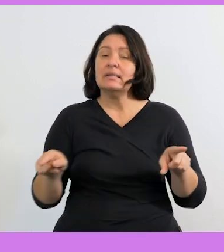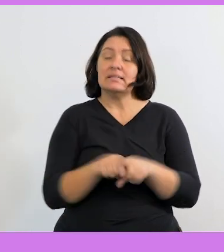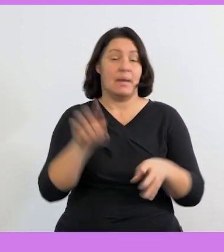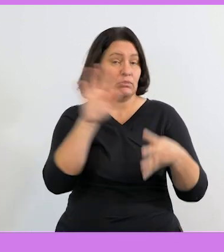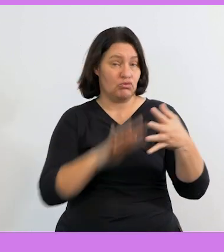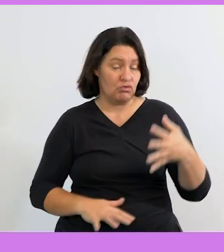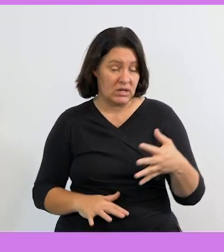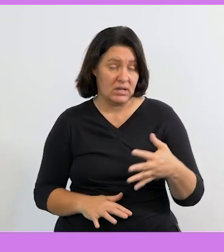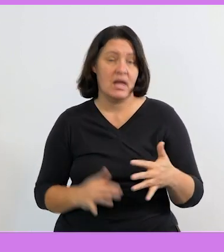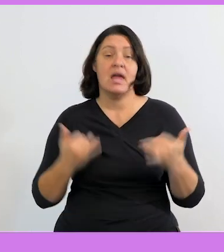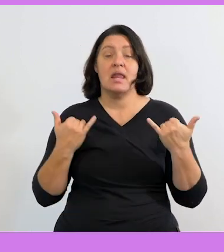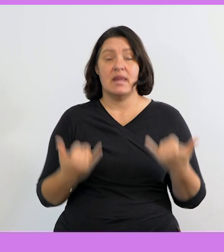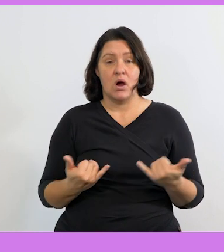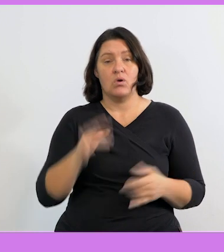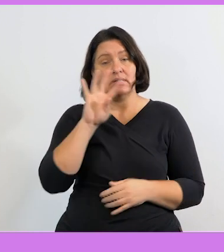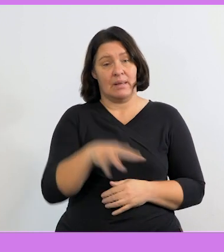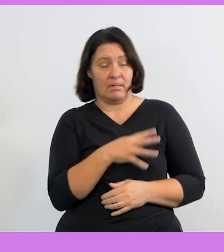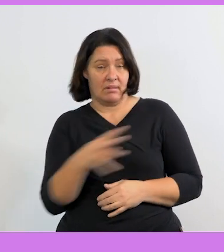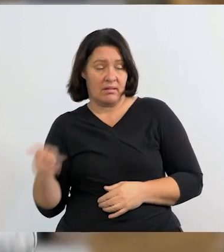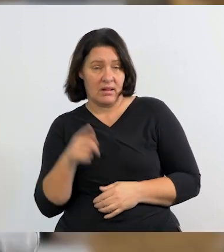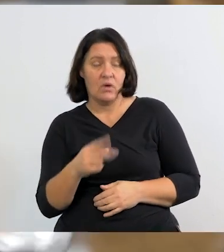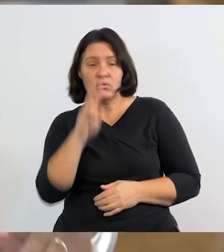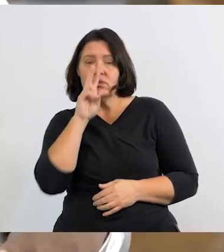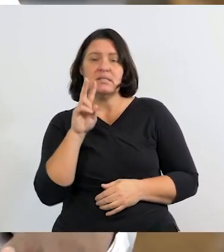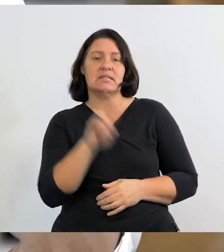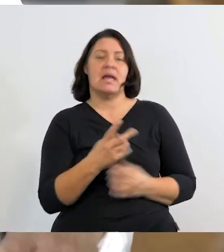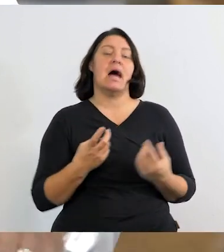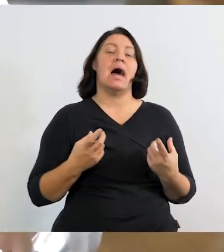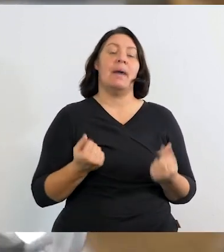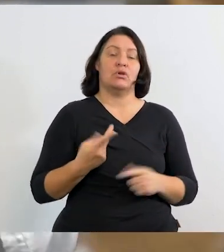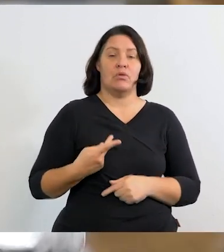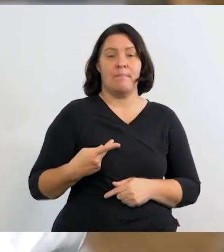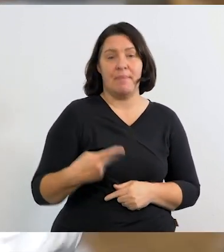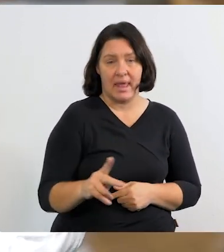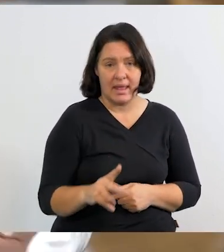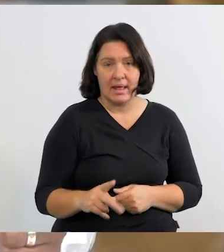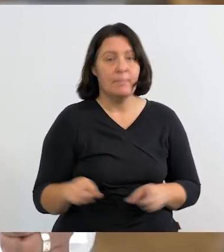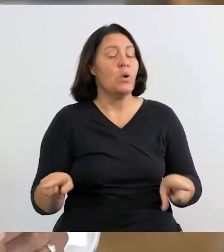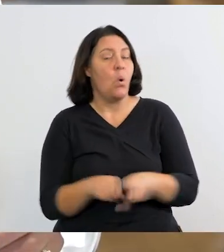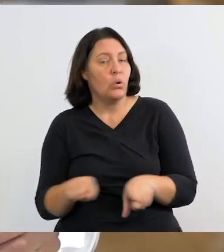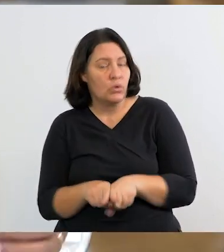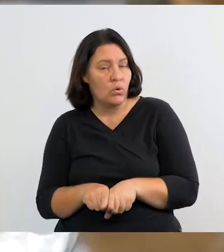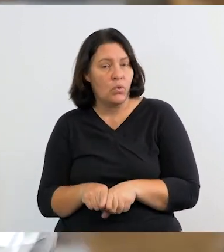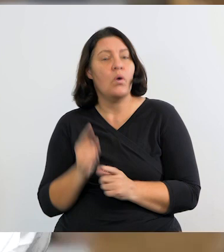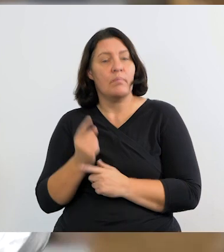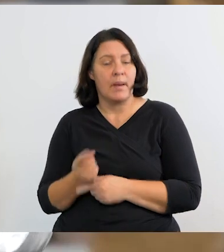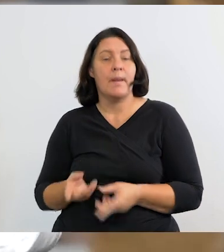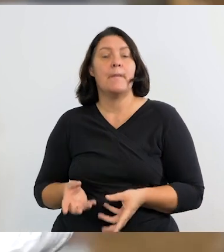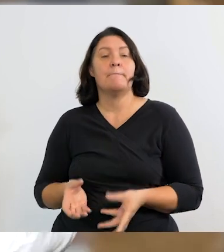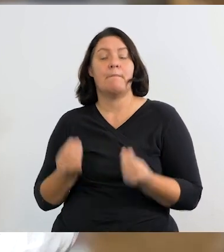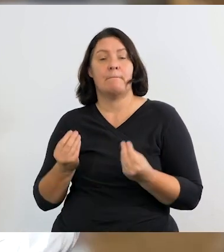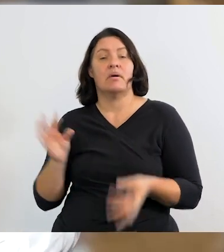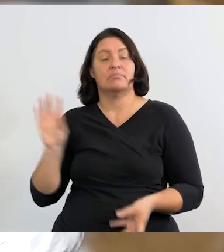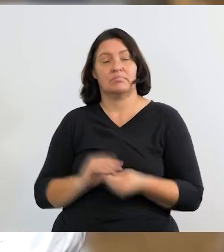Same scenario, so this time now in table form, we need to see how much he will have to pay, but also how much he will